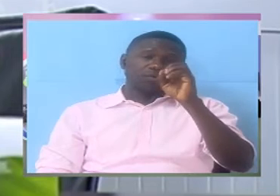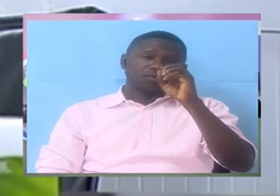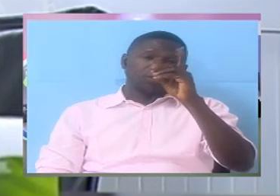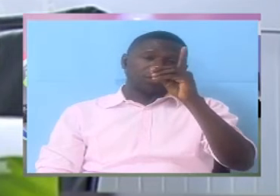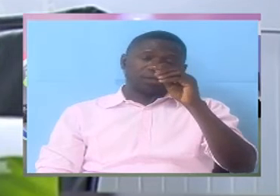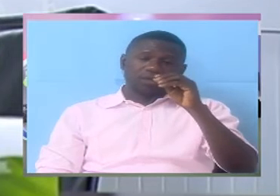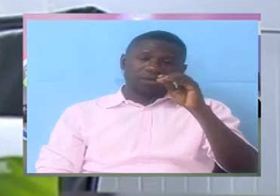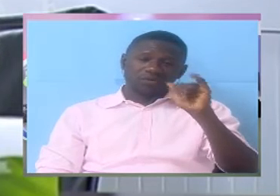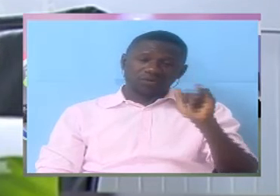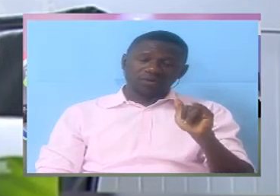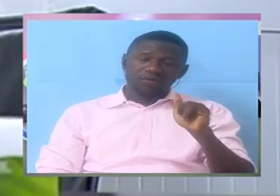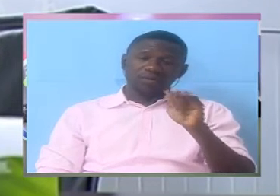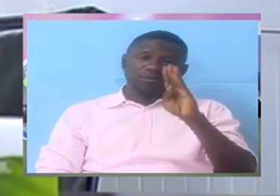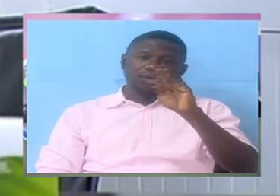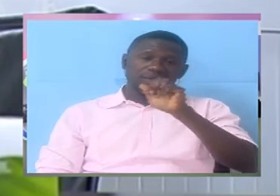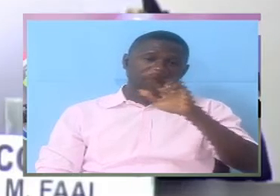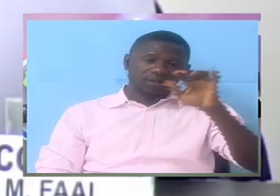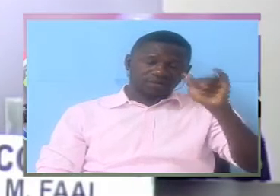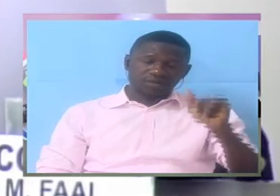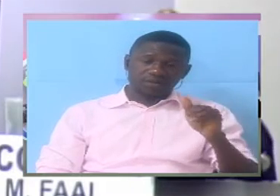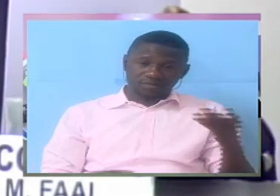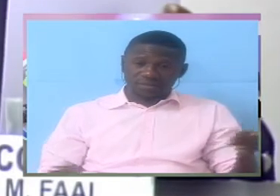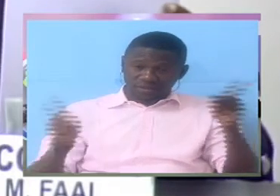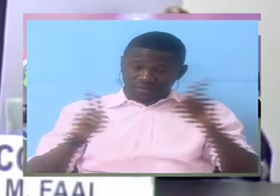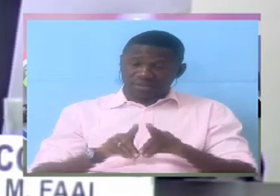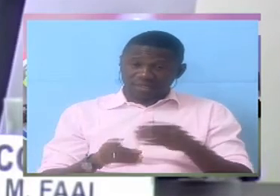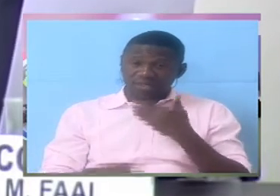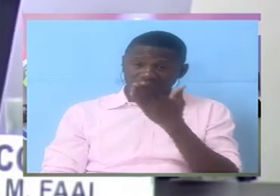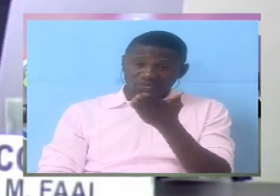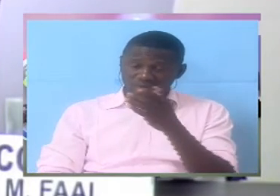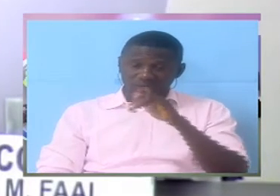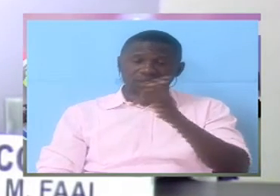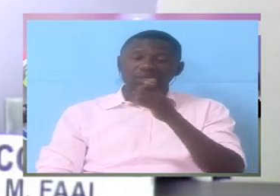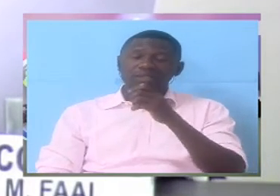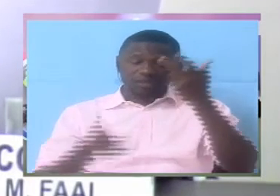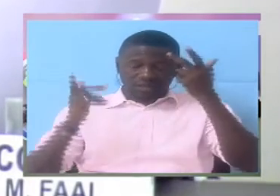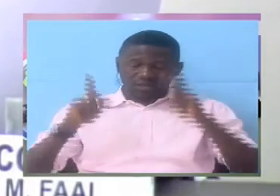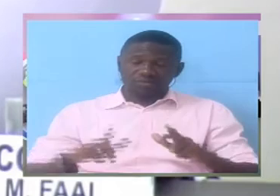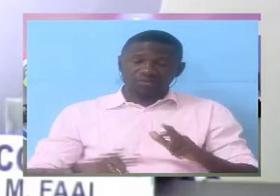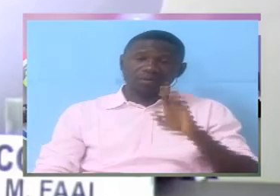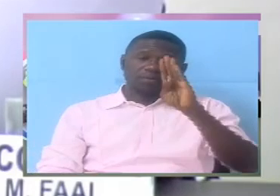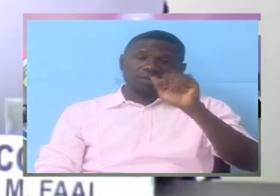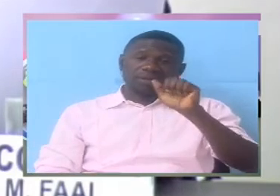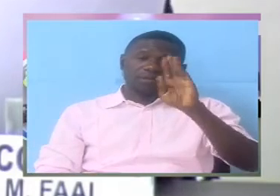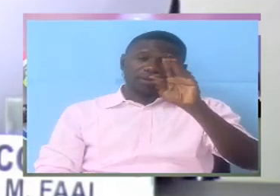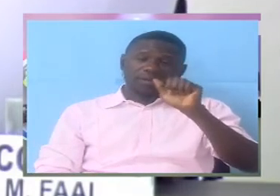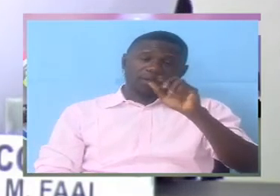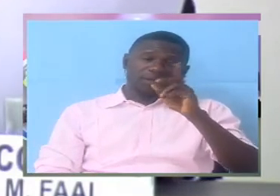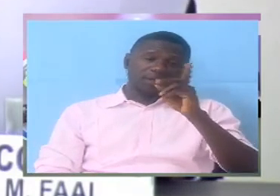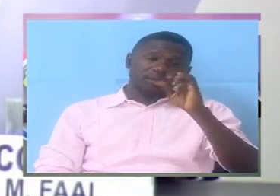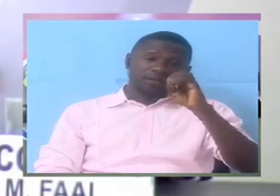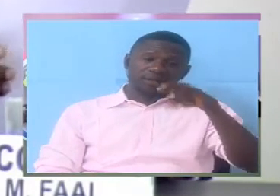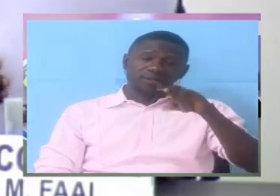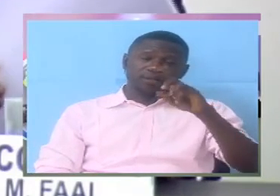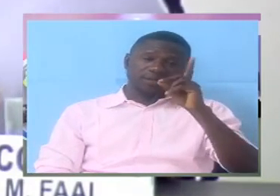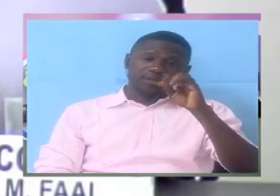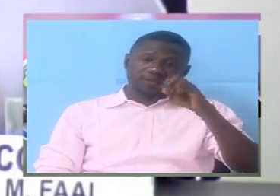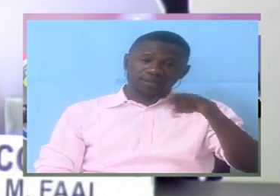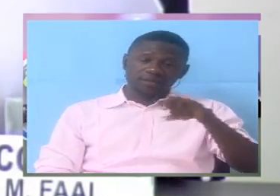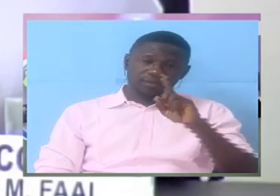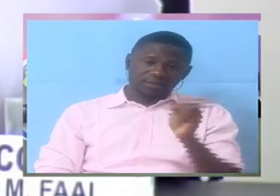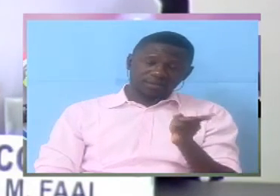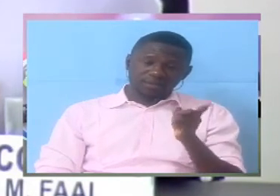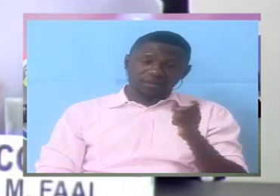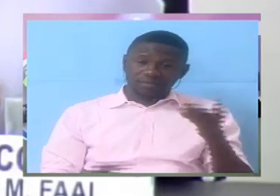Yes, Council. Ha, Council. When Balo Kante said that he was tortured by the four of you,